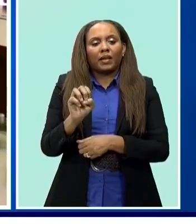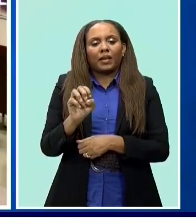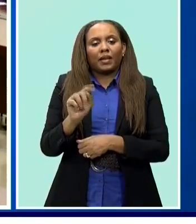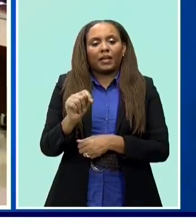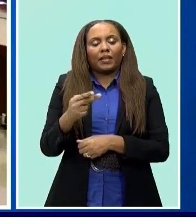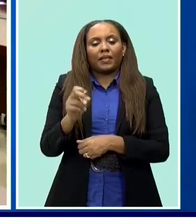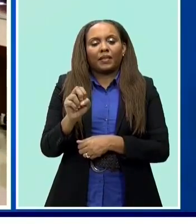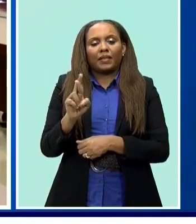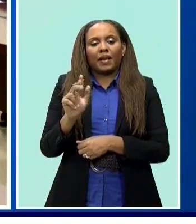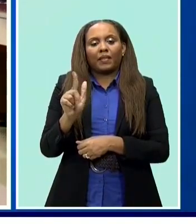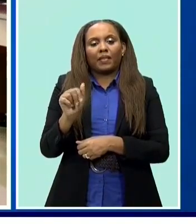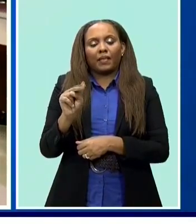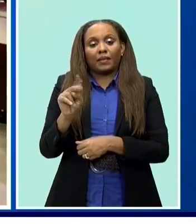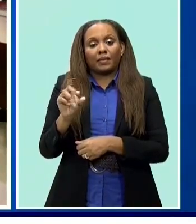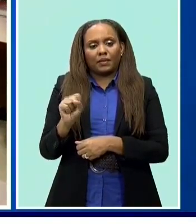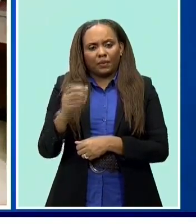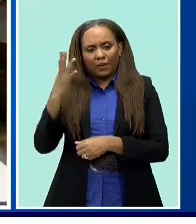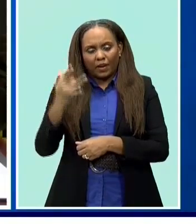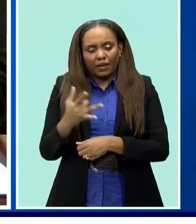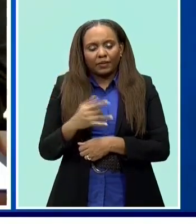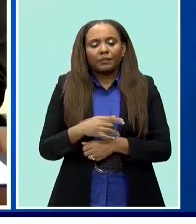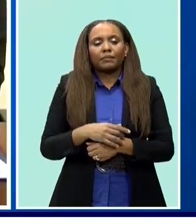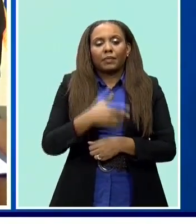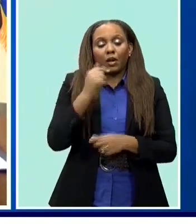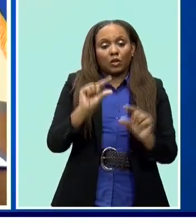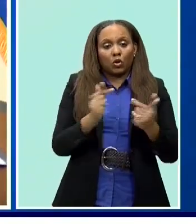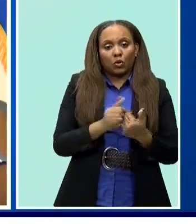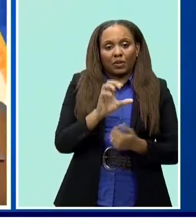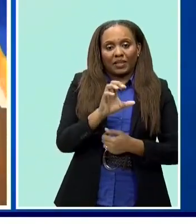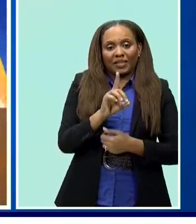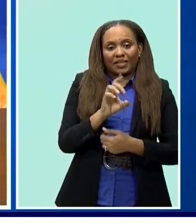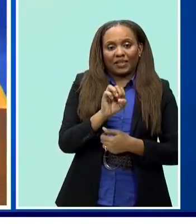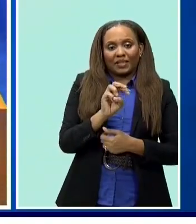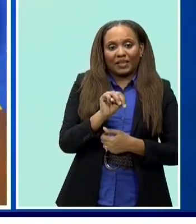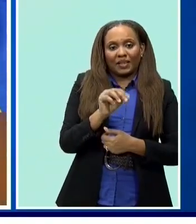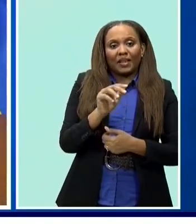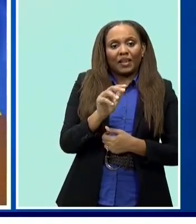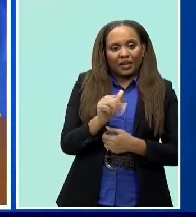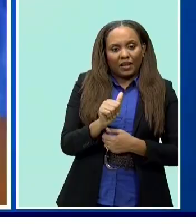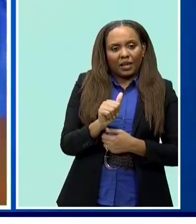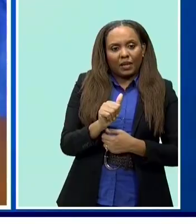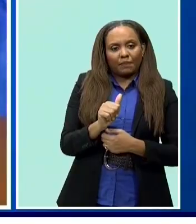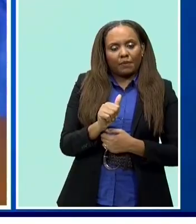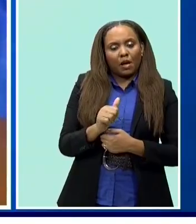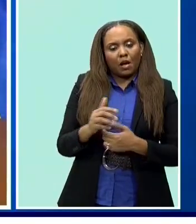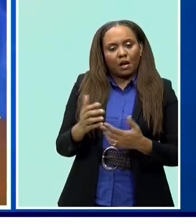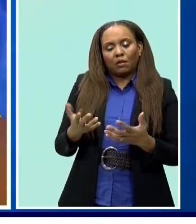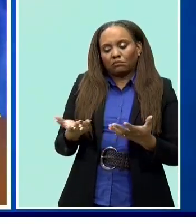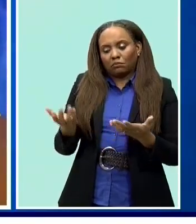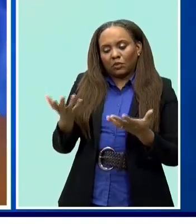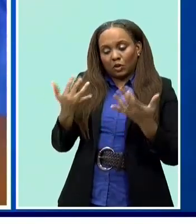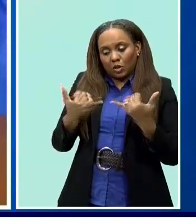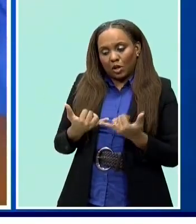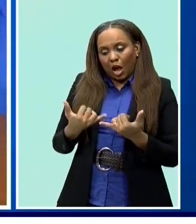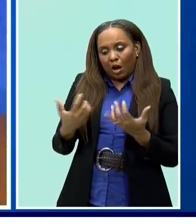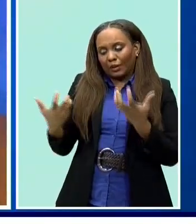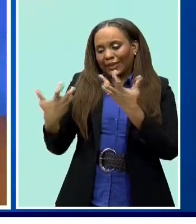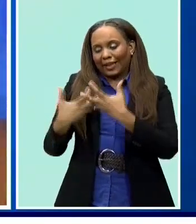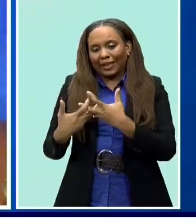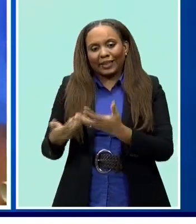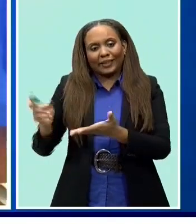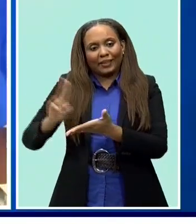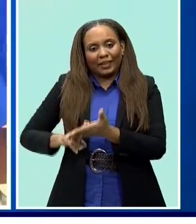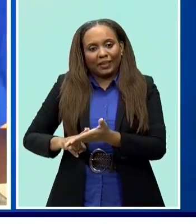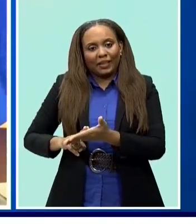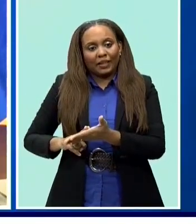Dutch-speaking Caribbean with assistance after natural disasters for a number of years. Speaking during the signing ceremony at SEDEMA's Lower